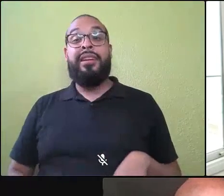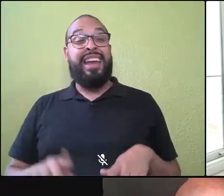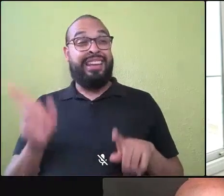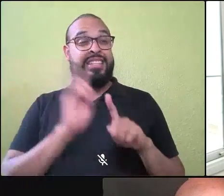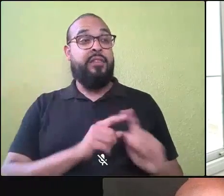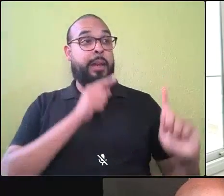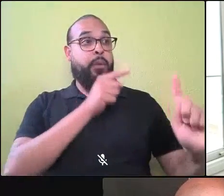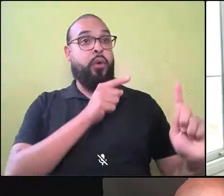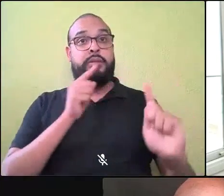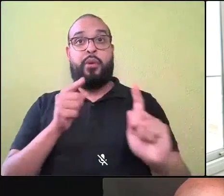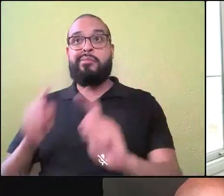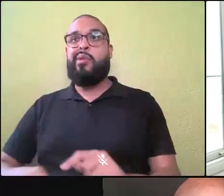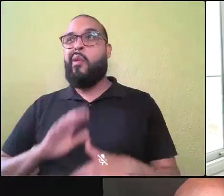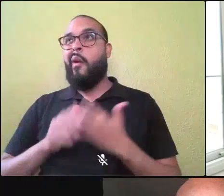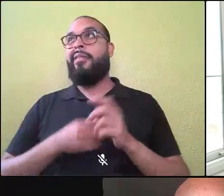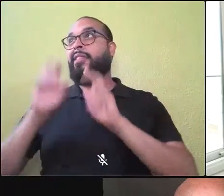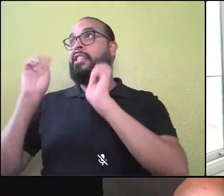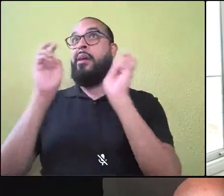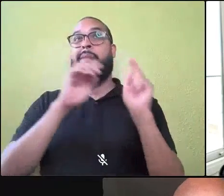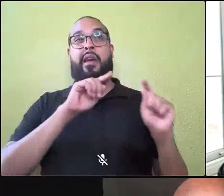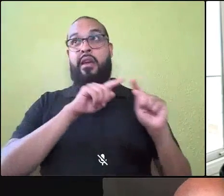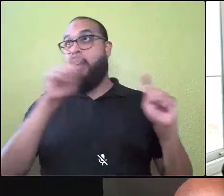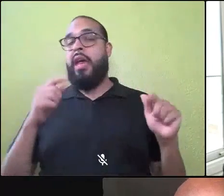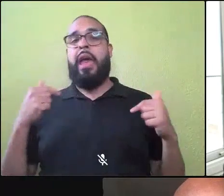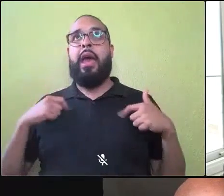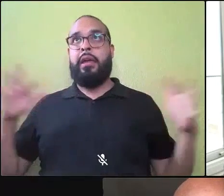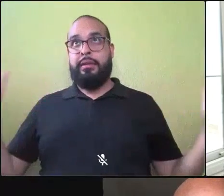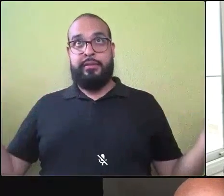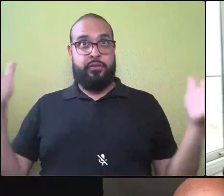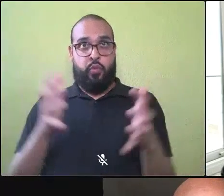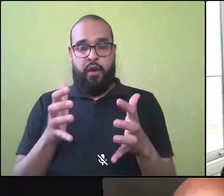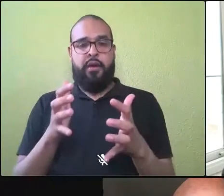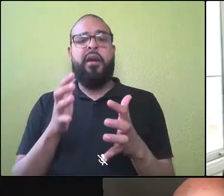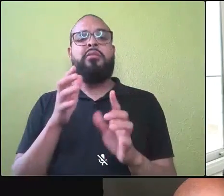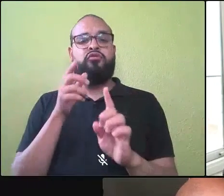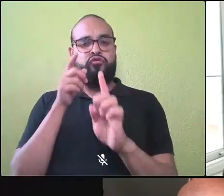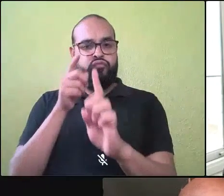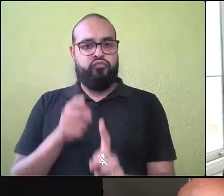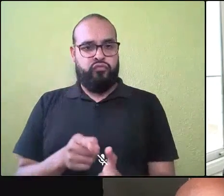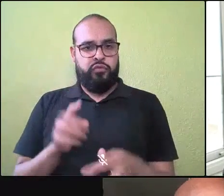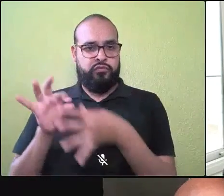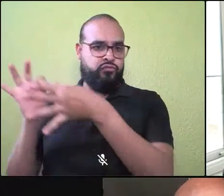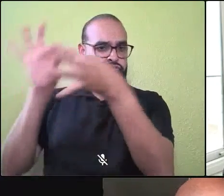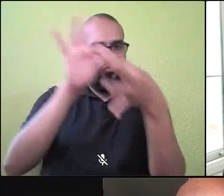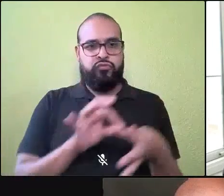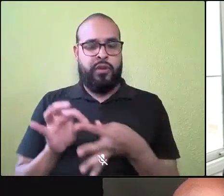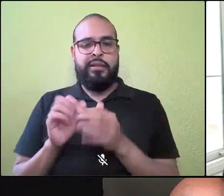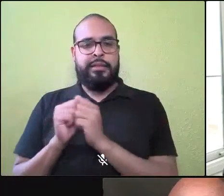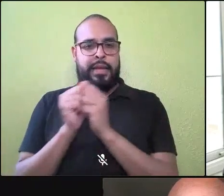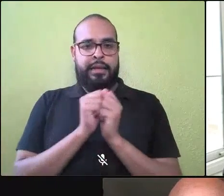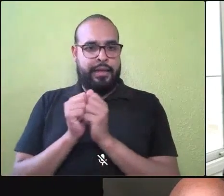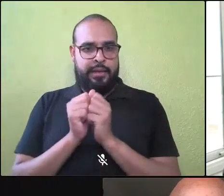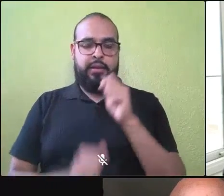and try and get us to thinking through things together, respecting different perspectives, and actually coming out as a whole stronger